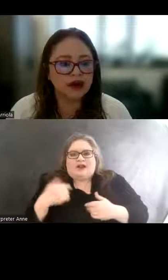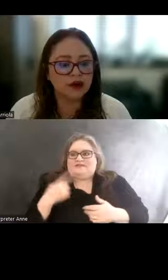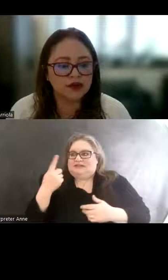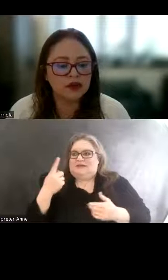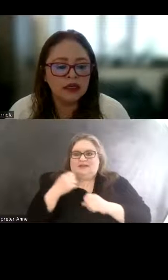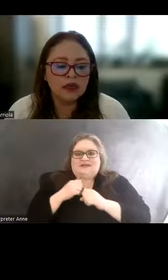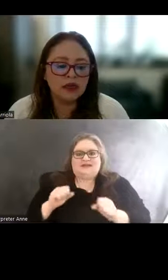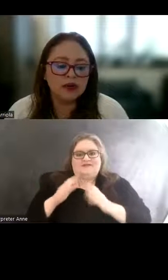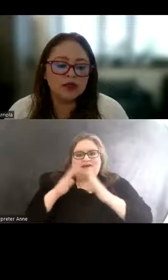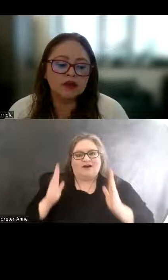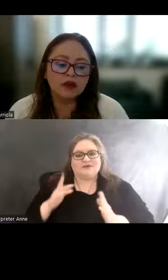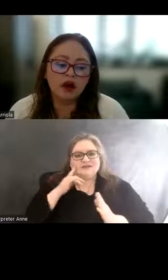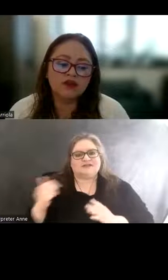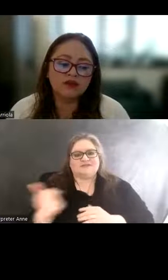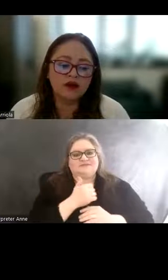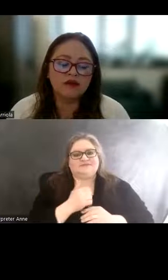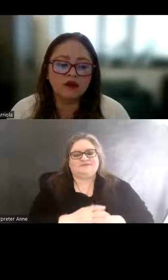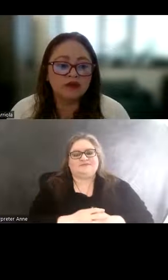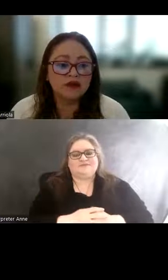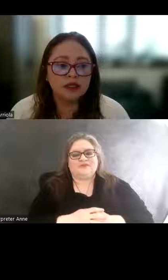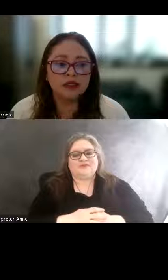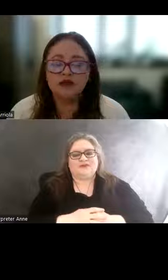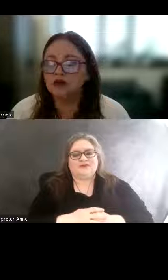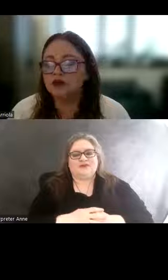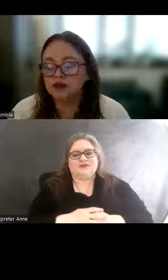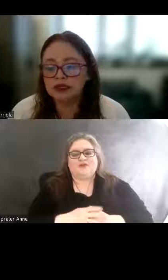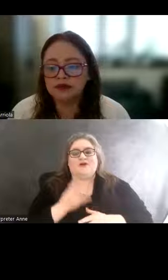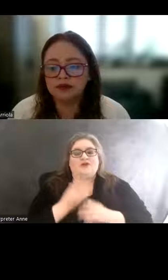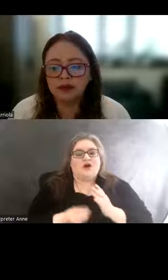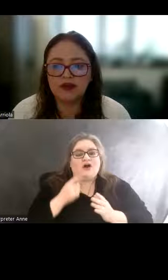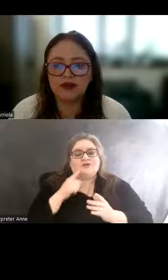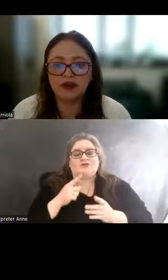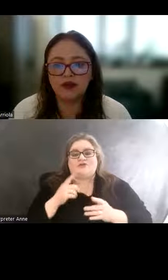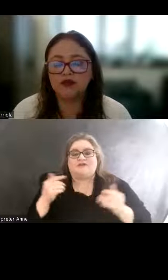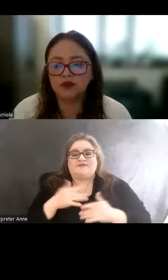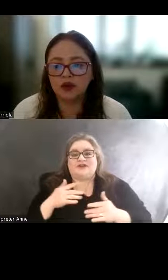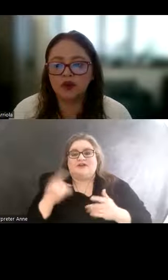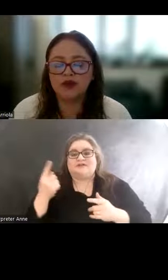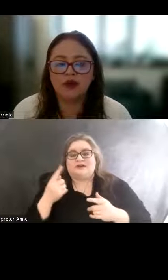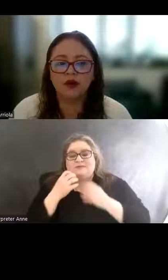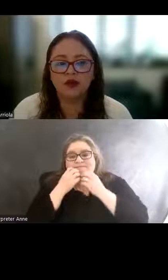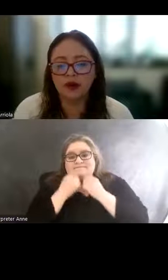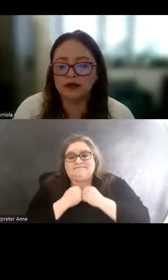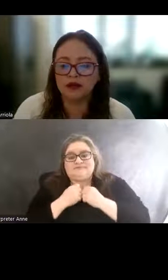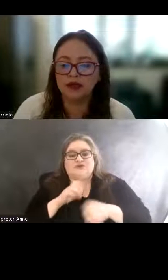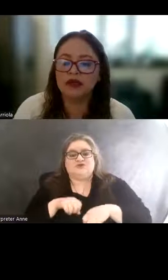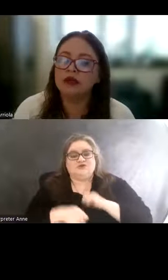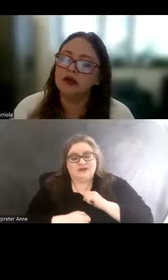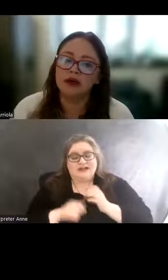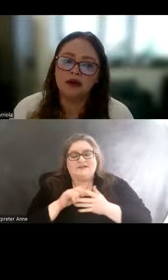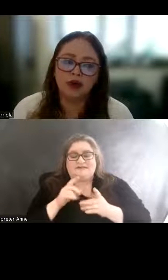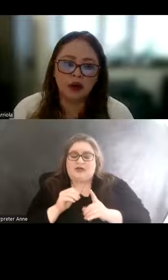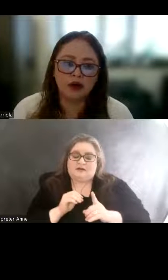safe housing. We also fear of a loved one. So grief plays a huge role. We saw with the